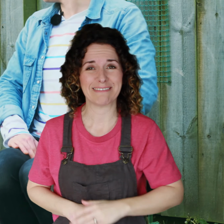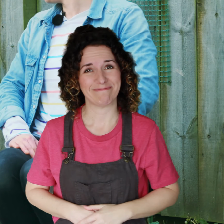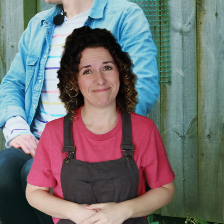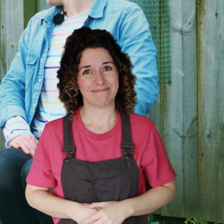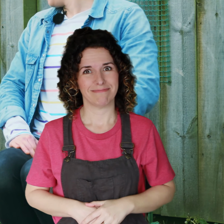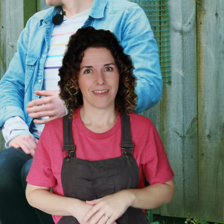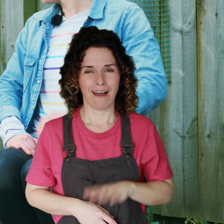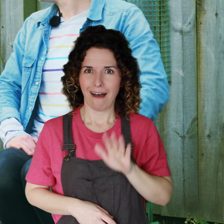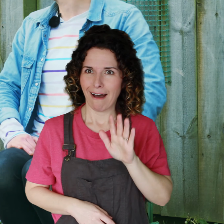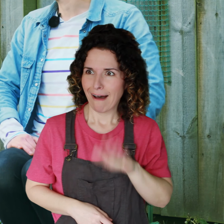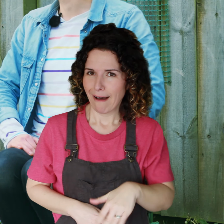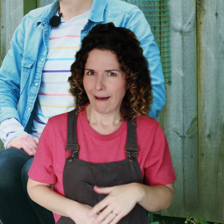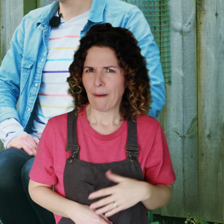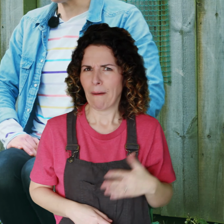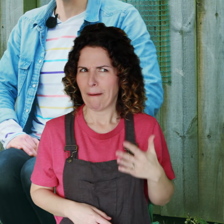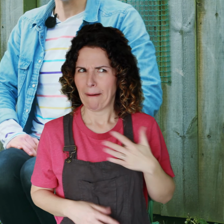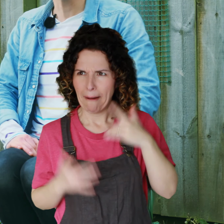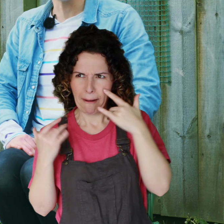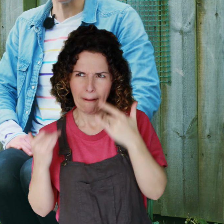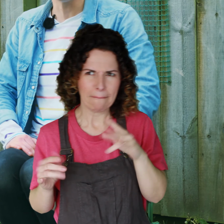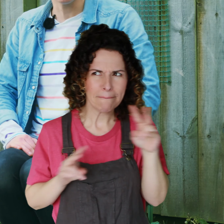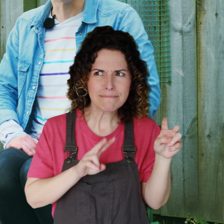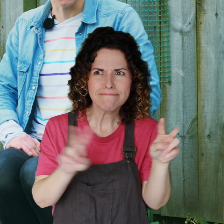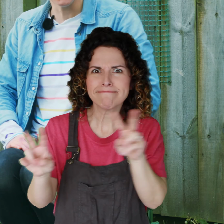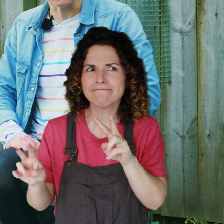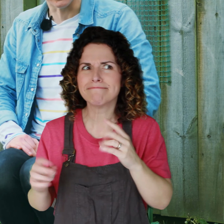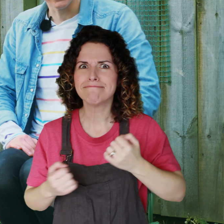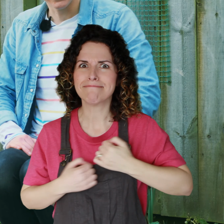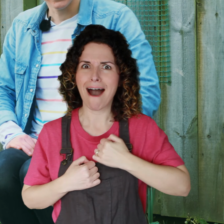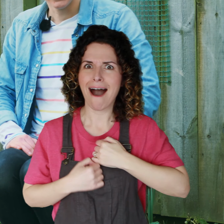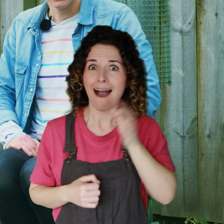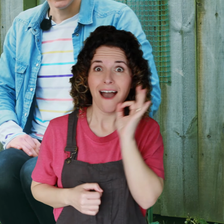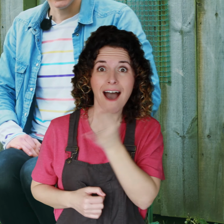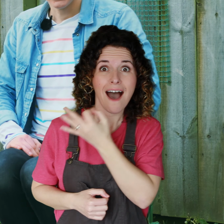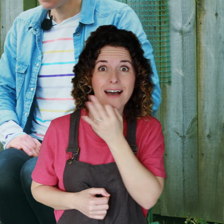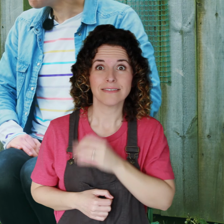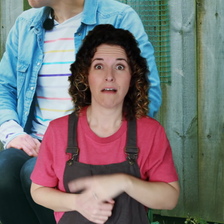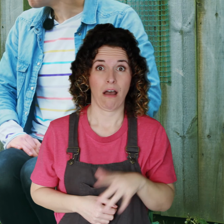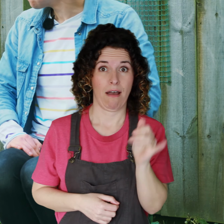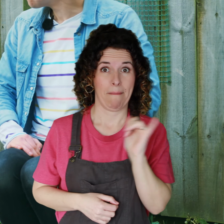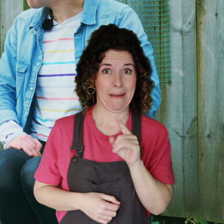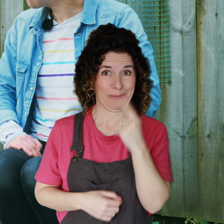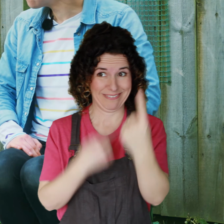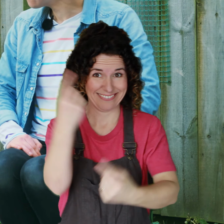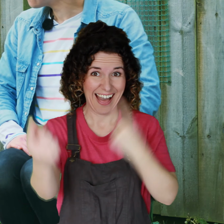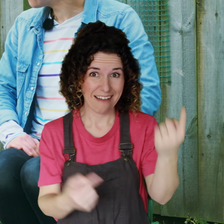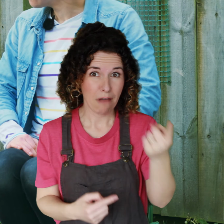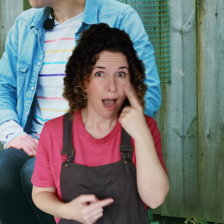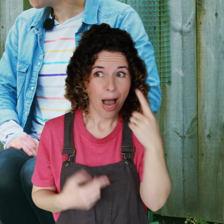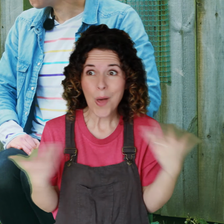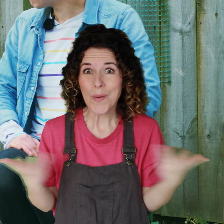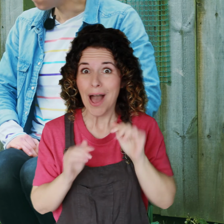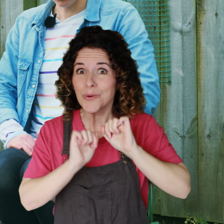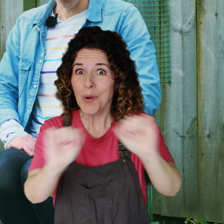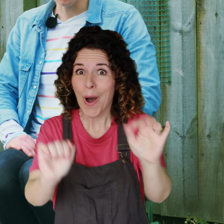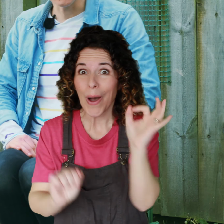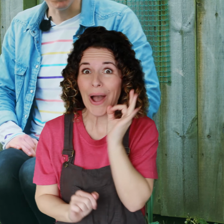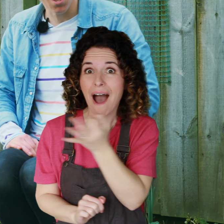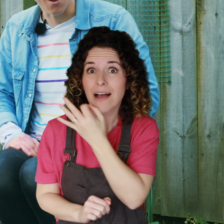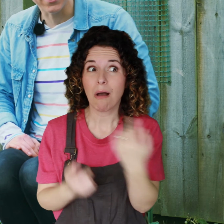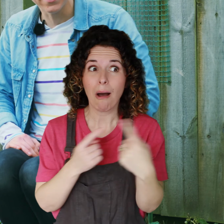Well, I'll have to look out for a red mason bee in my garden. Perhaps you could look out for a red mason bee in your garden.